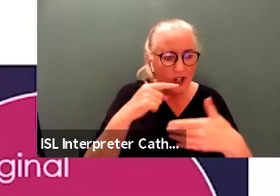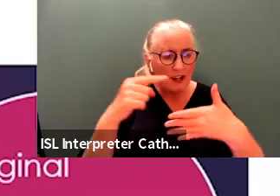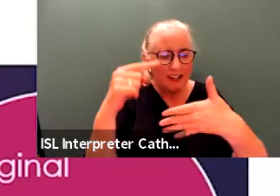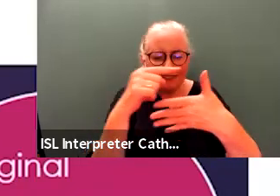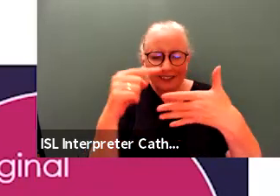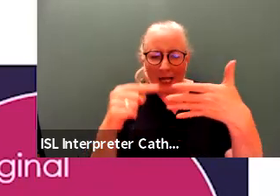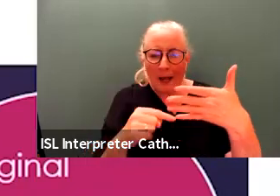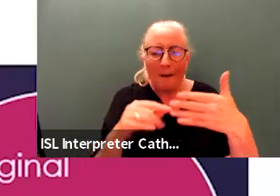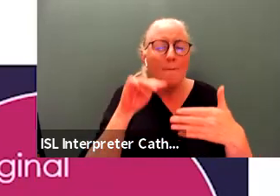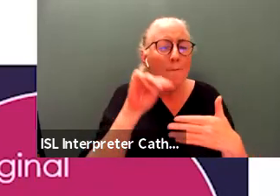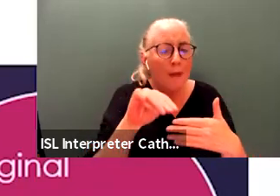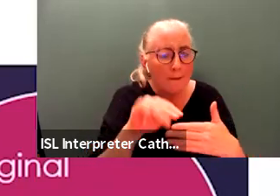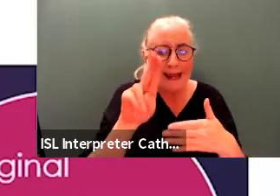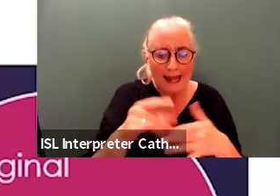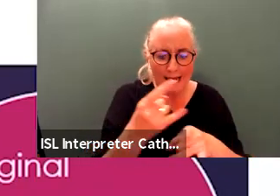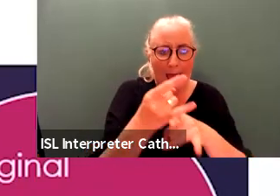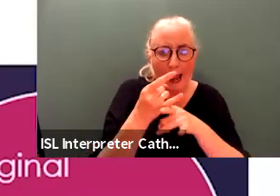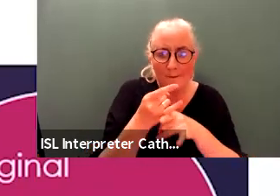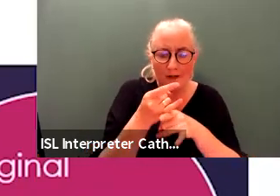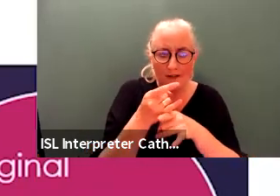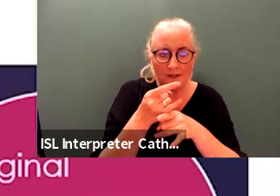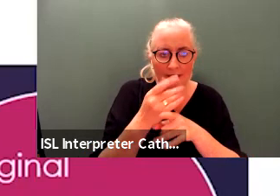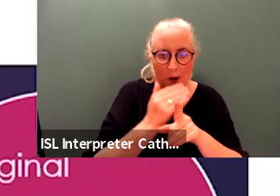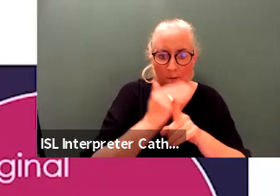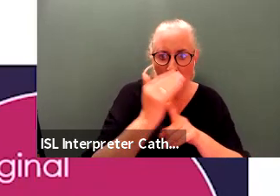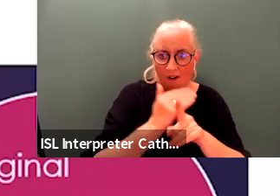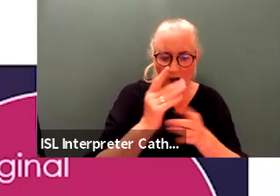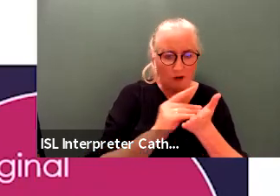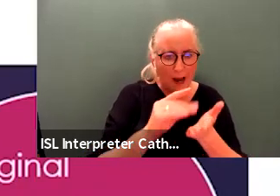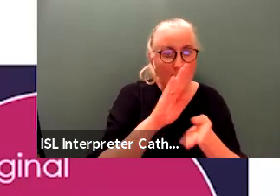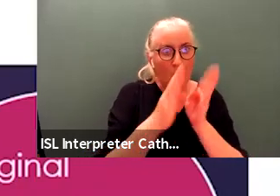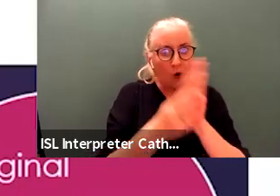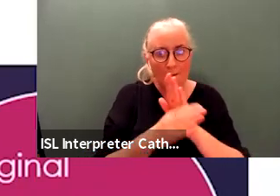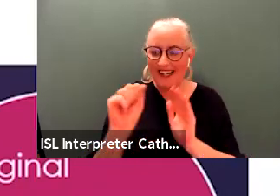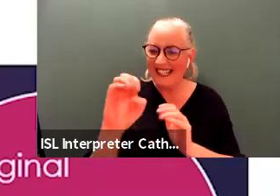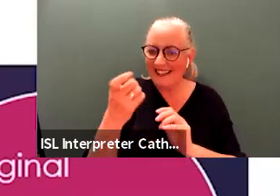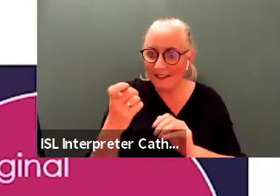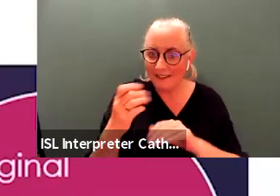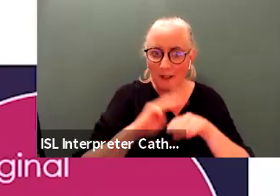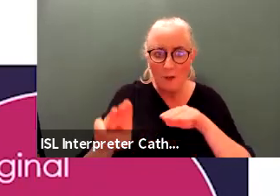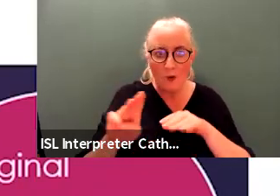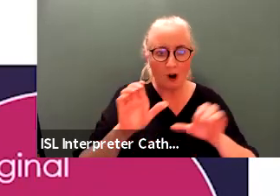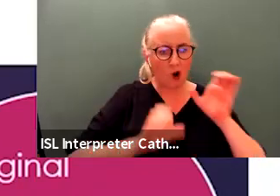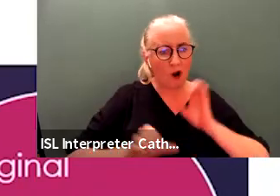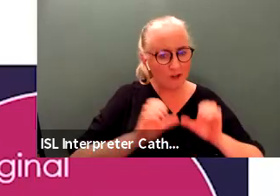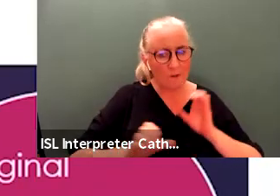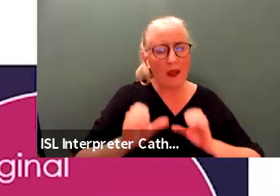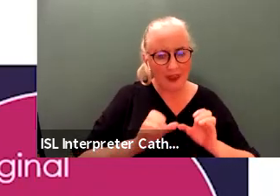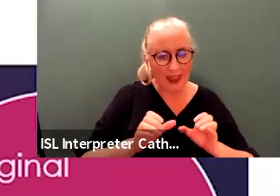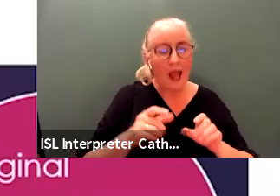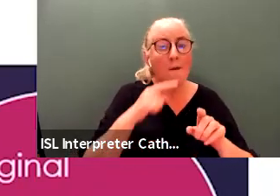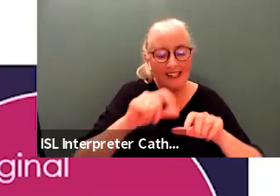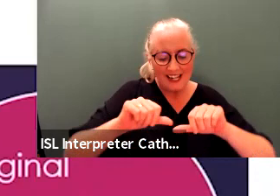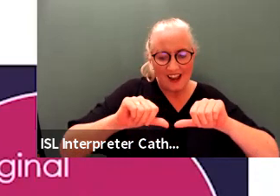that might help improve that dryness, making your sex more comfortable, and also a visit to a women's health physio who can assess